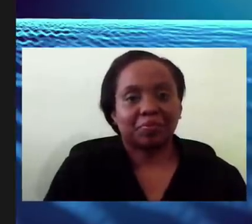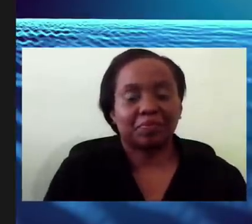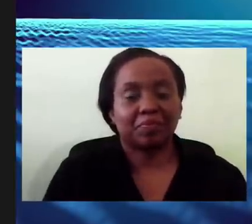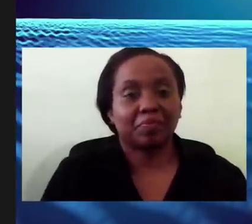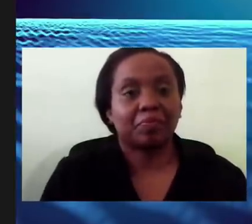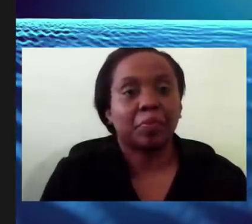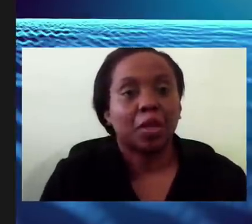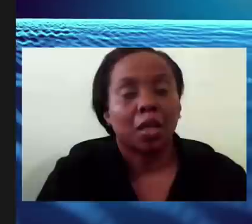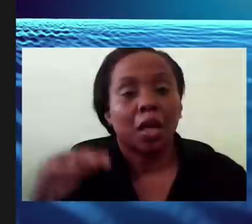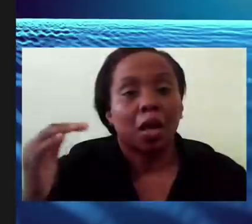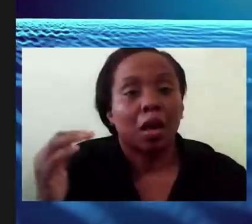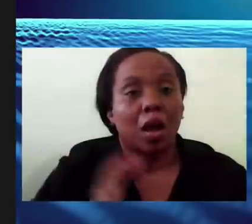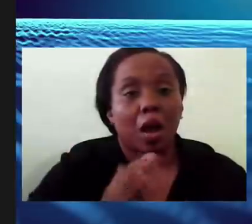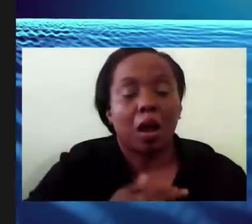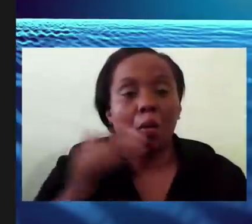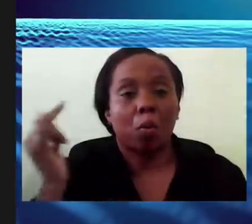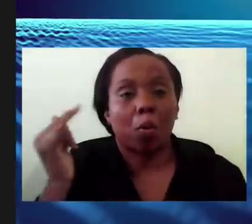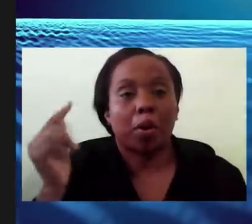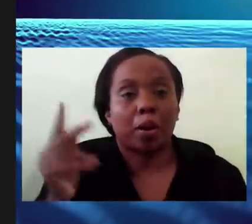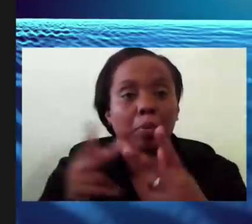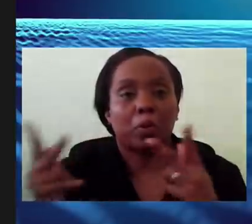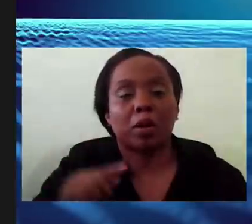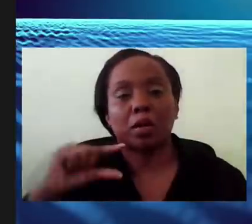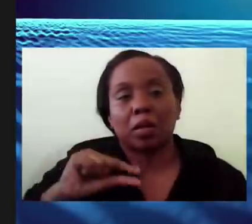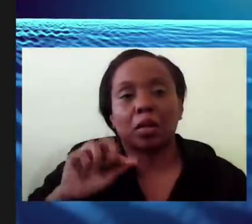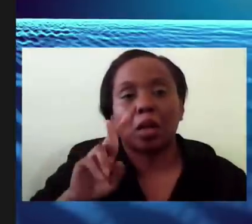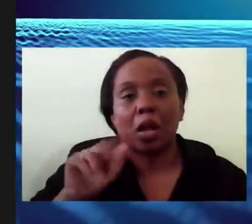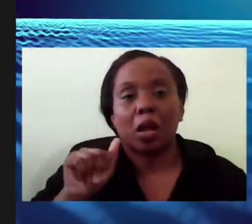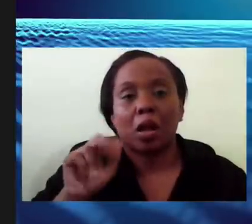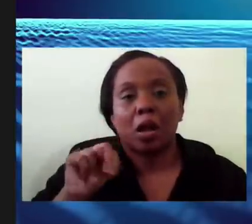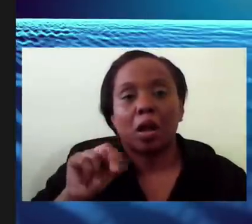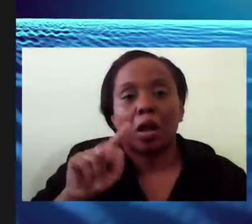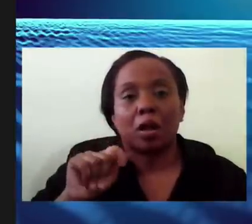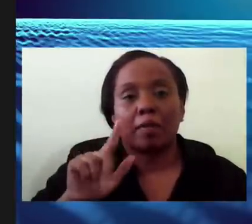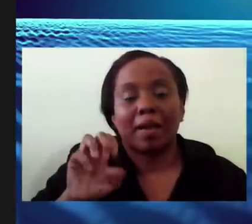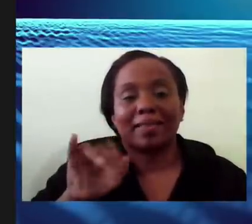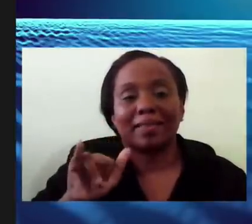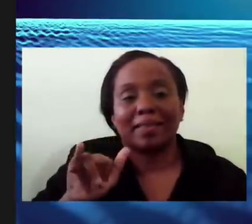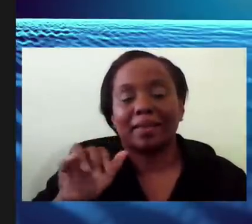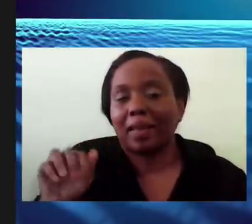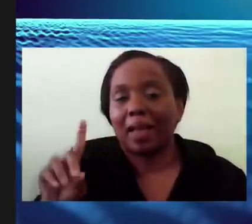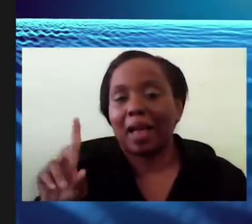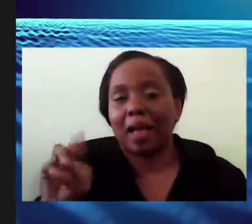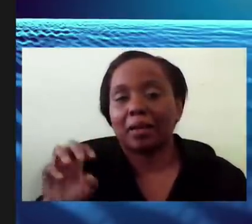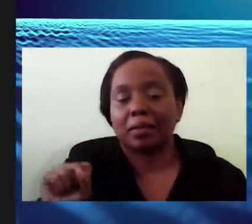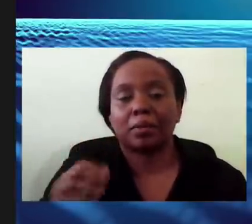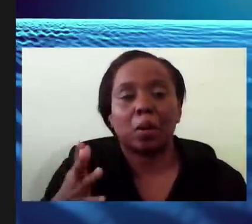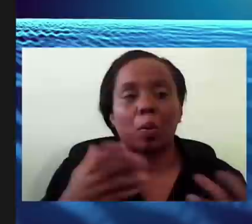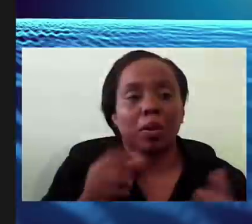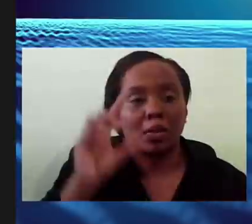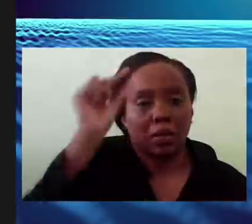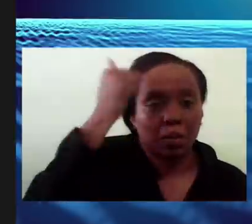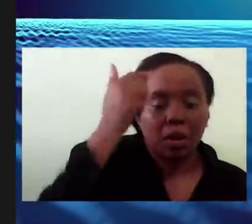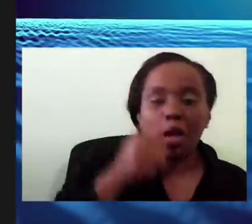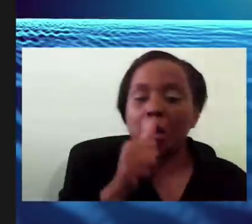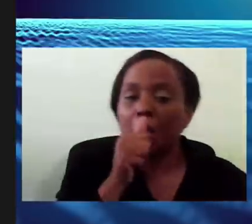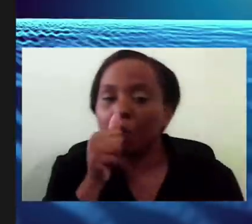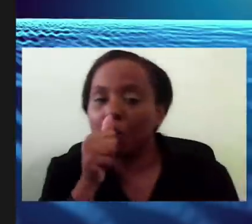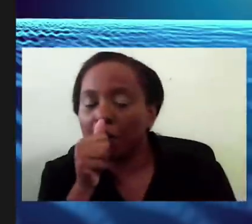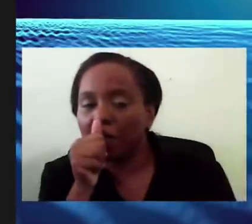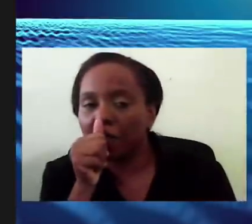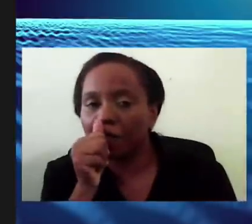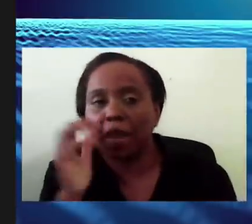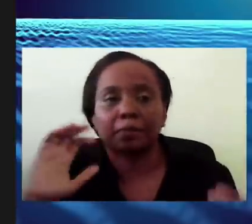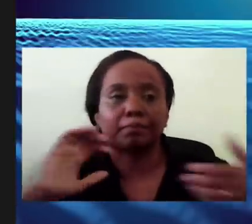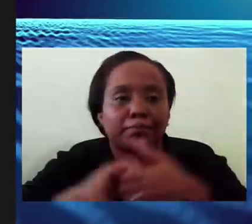partnership. And it had been put on hold when the whole COVID started. And you said the process would resume looking for new partners,